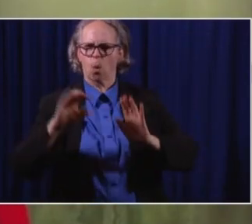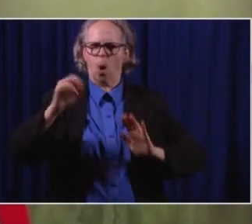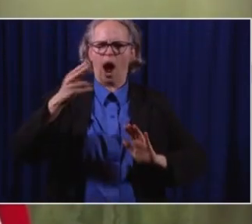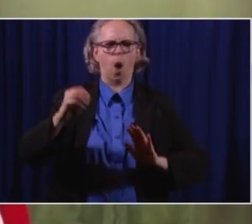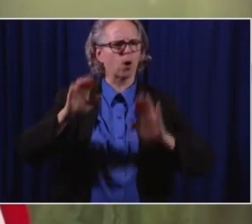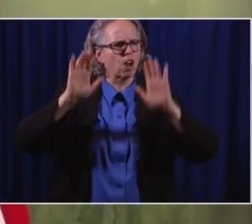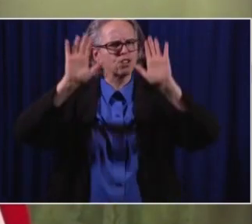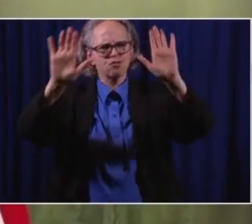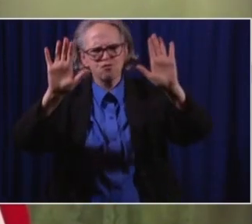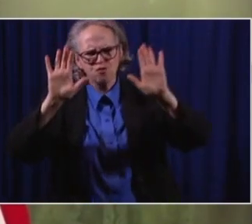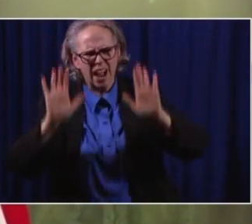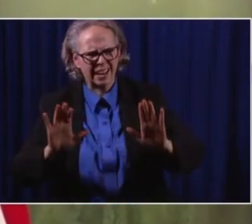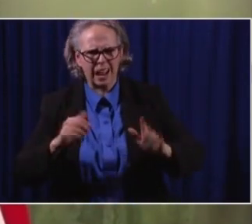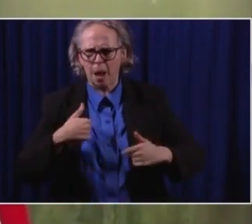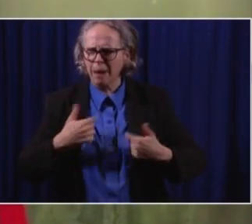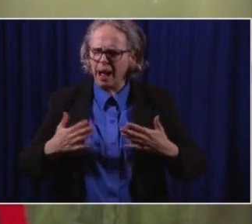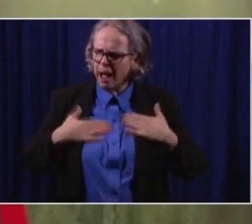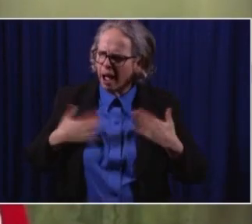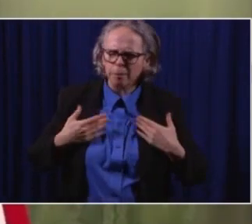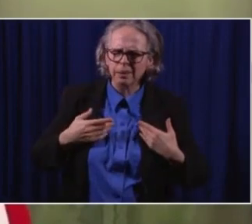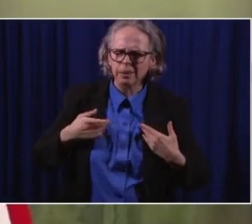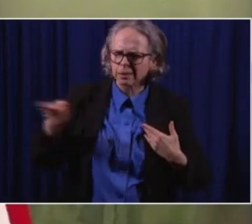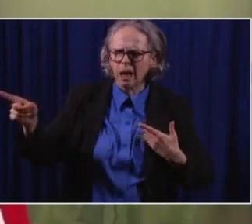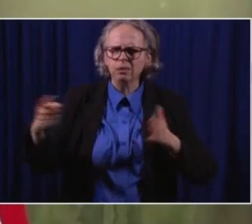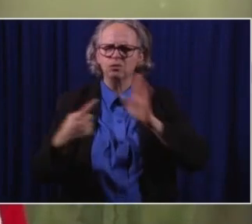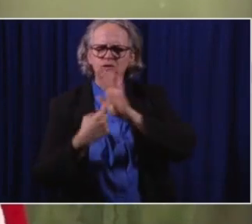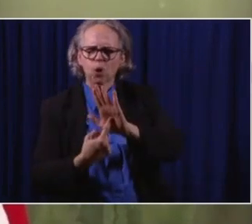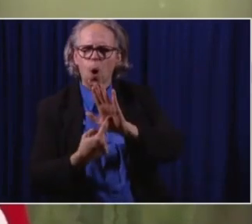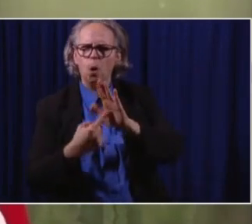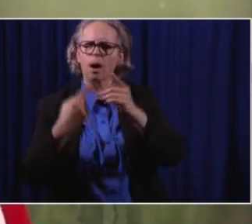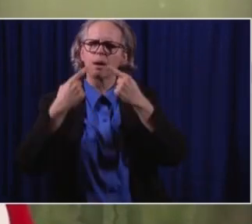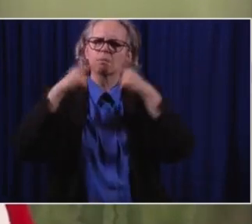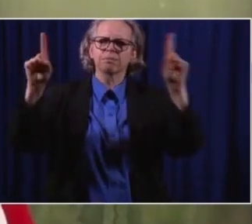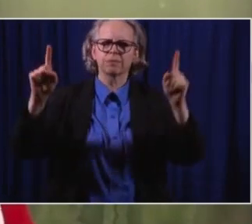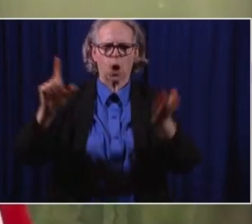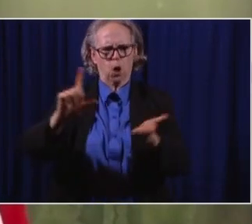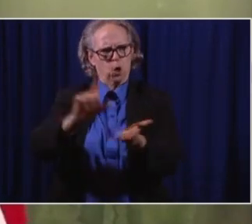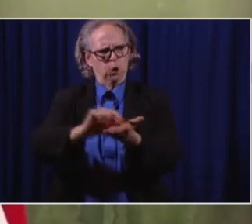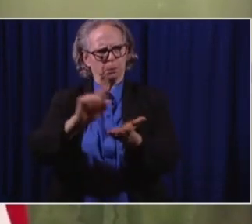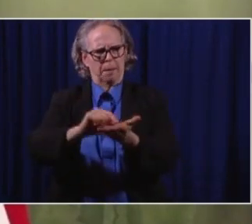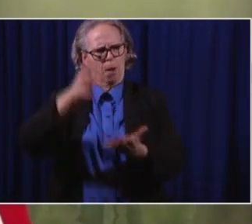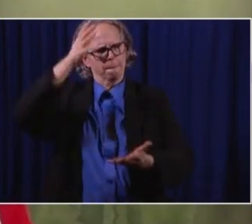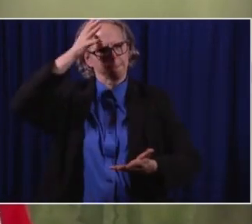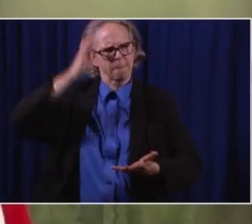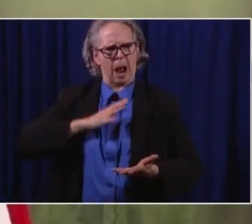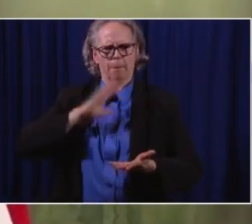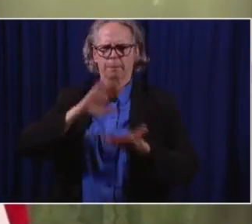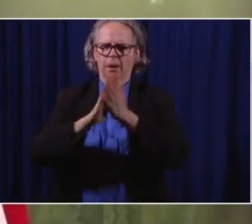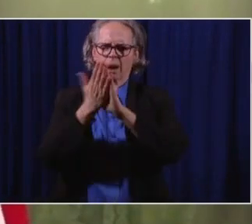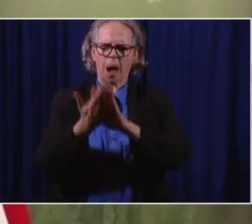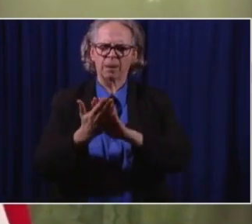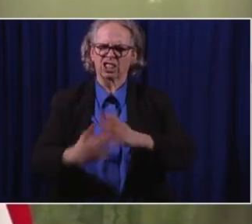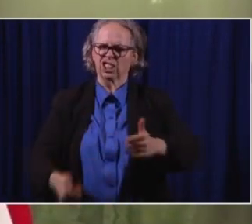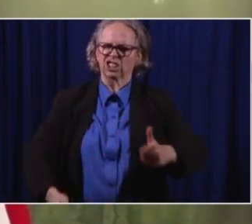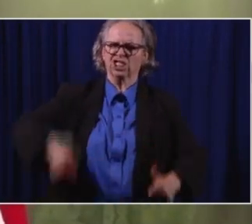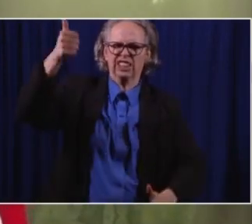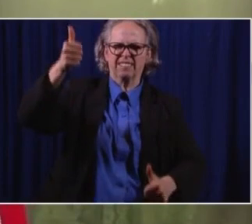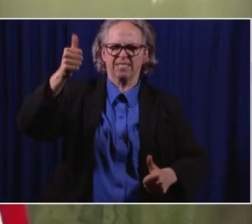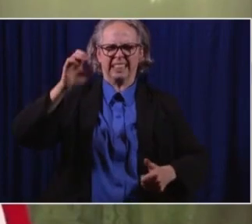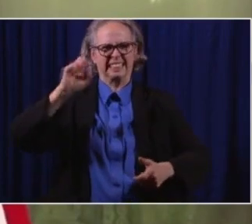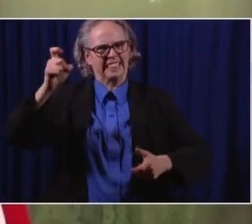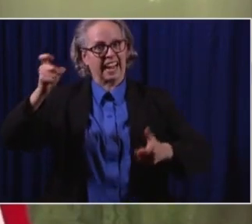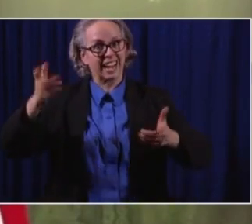and gives reasonable assurance that finally a newspaper man is to be made the nation's chief executive. Ohio